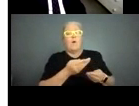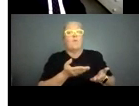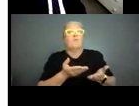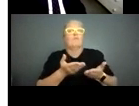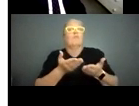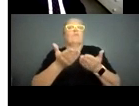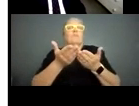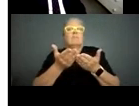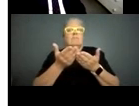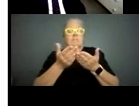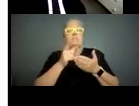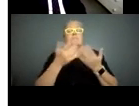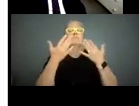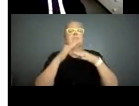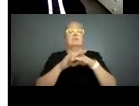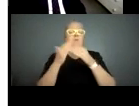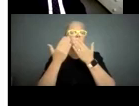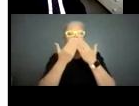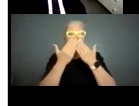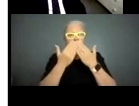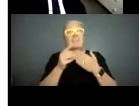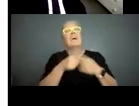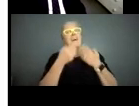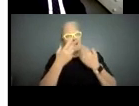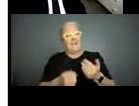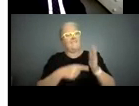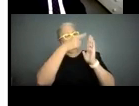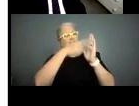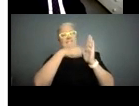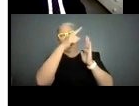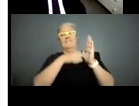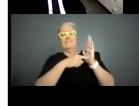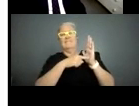education policy is also emphasizing on that, how in the